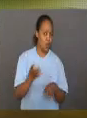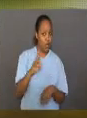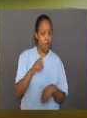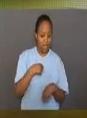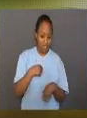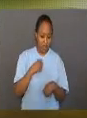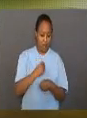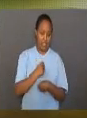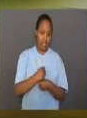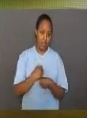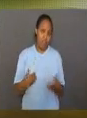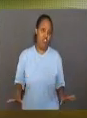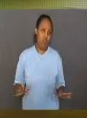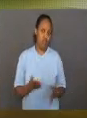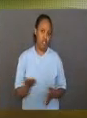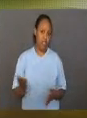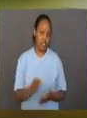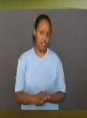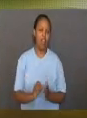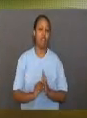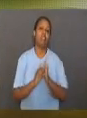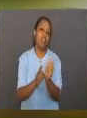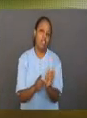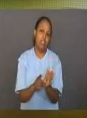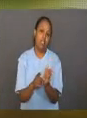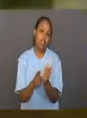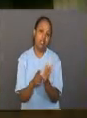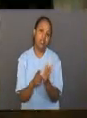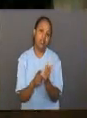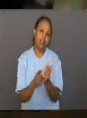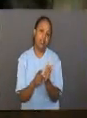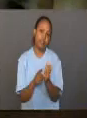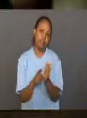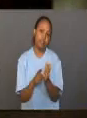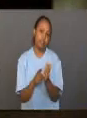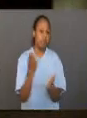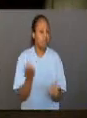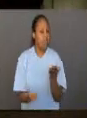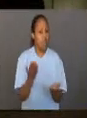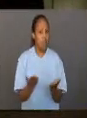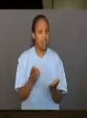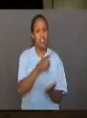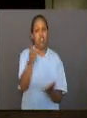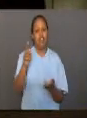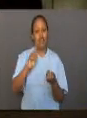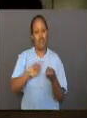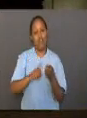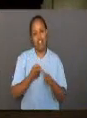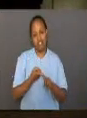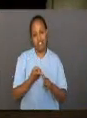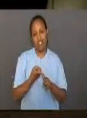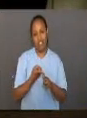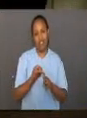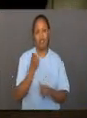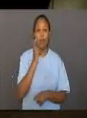not want to do. For example, perhaps some of your friends have